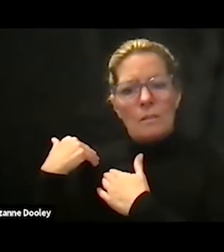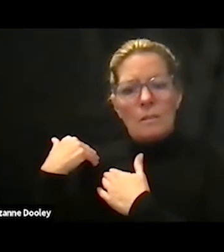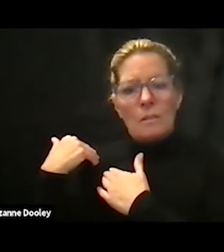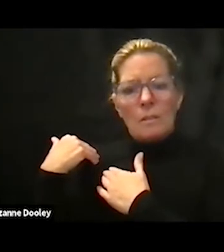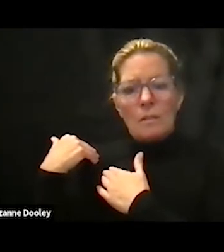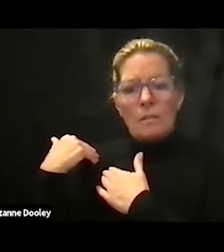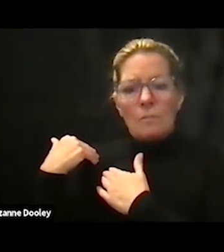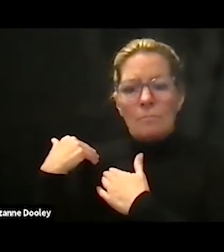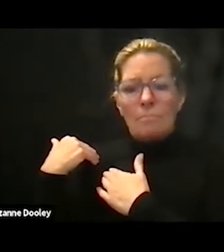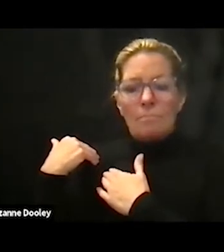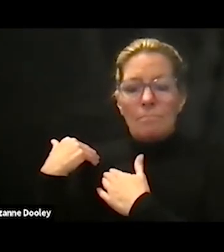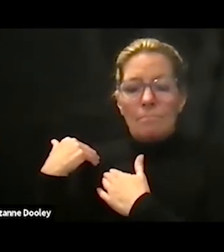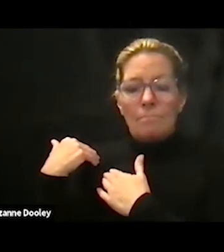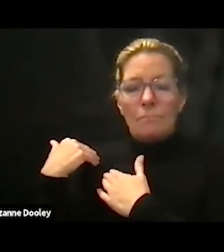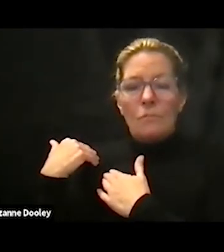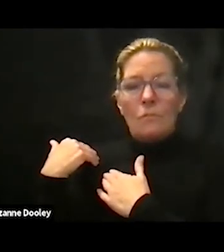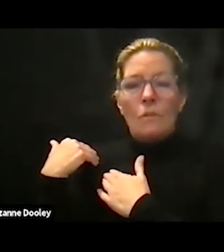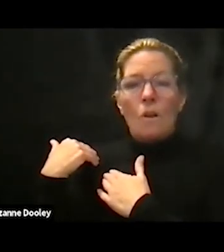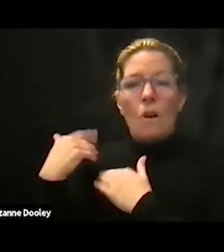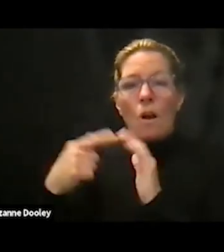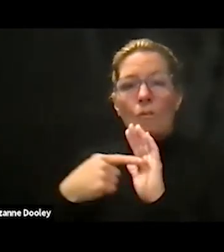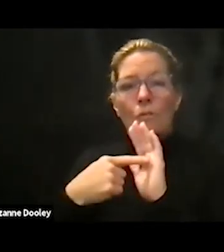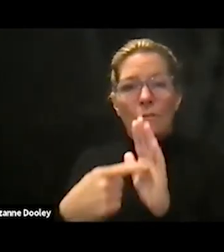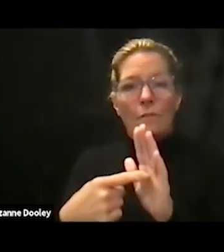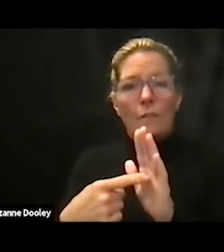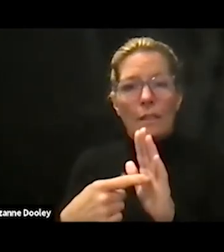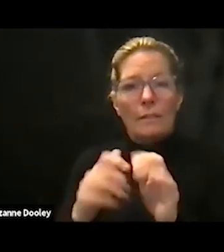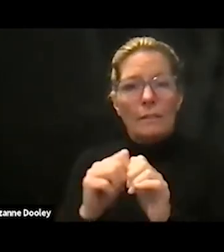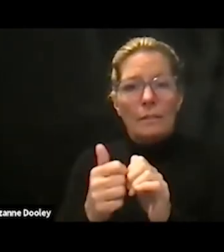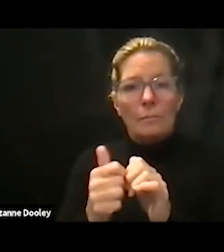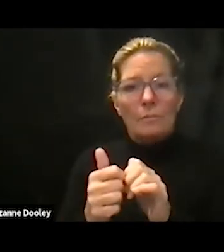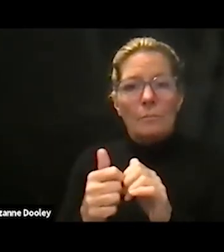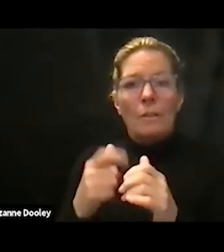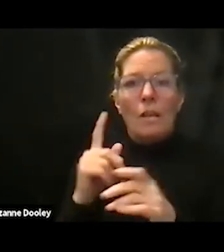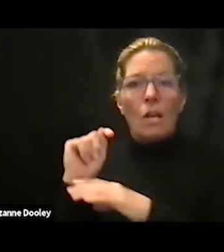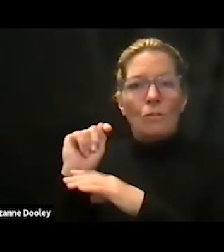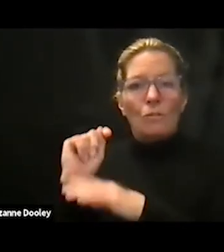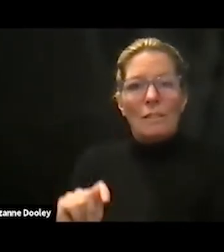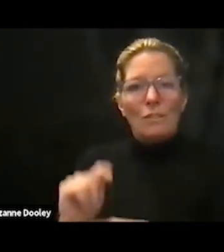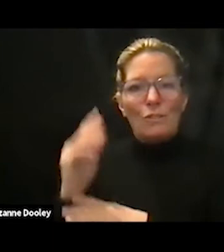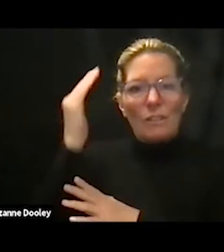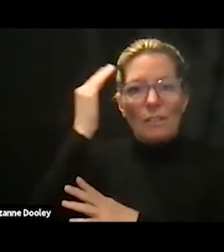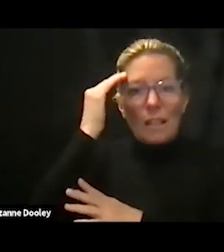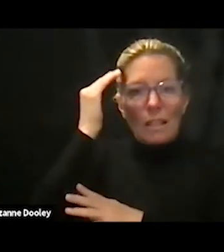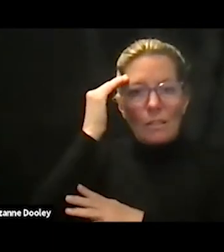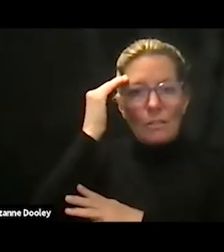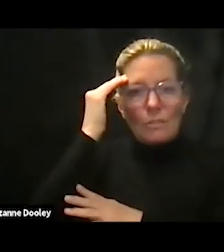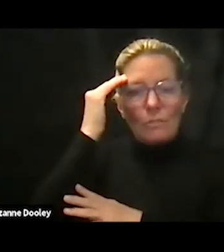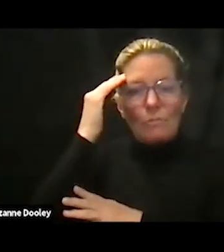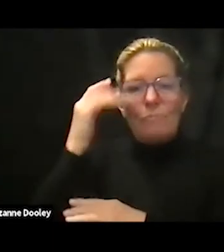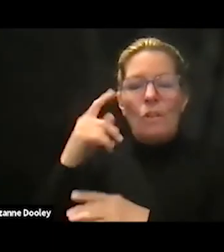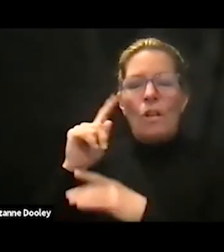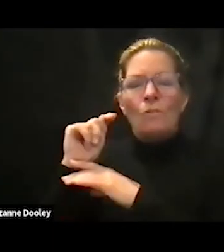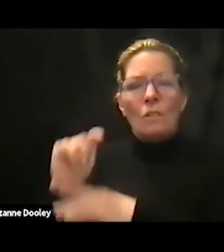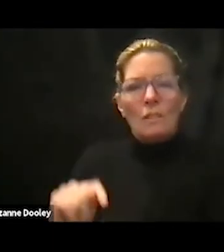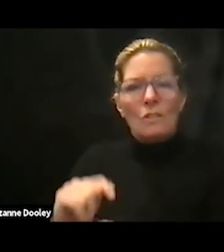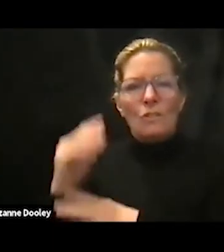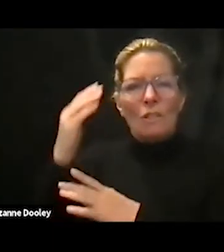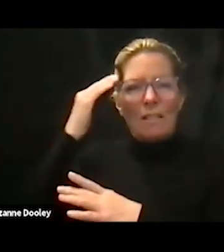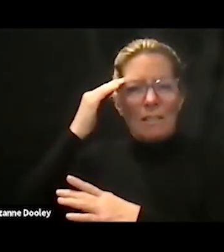in other words, are reflected in our traditional knowledge. And our traditional